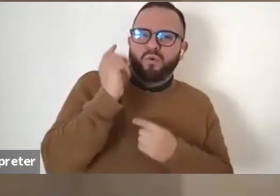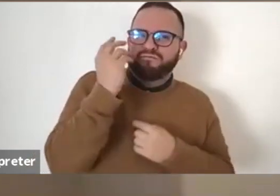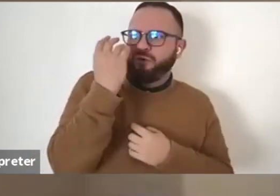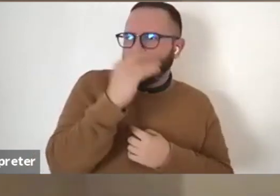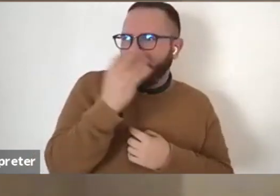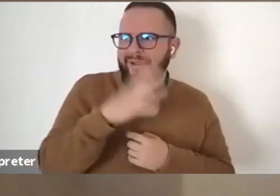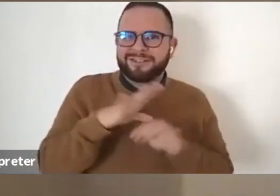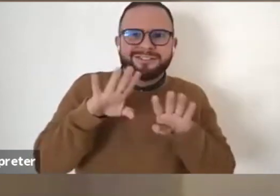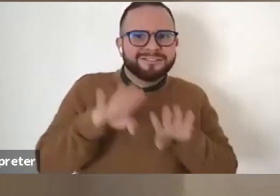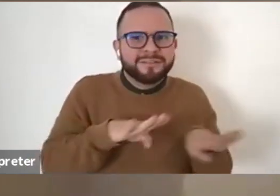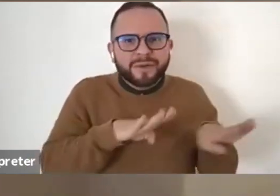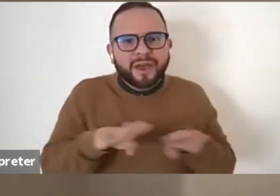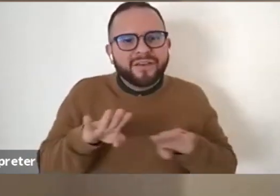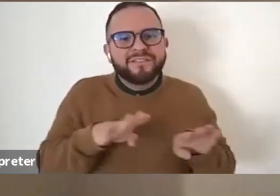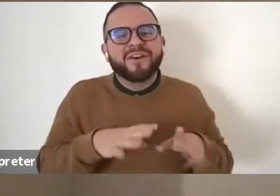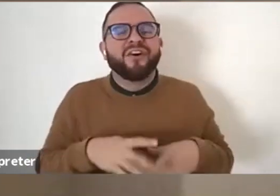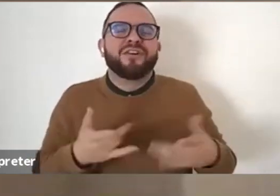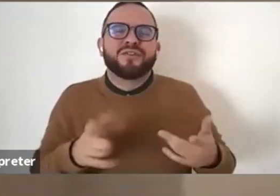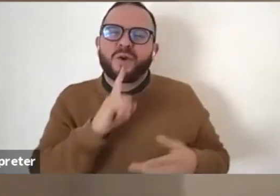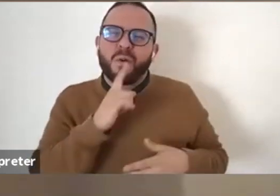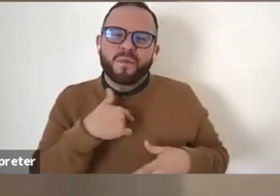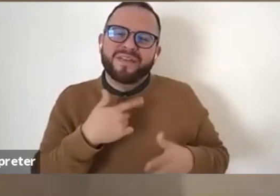use some my small